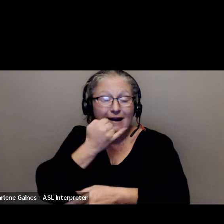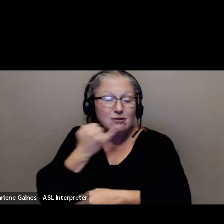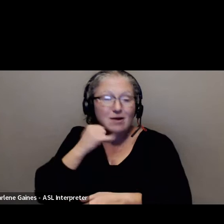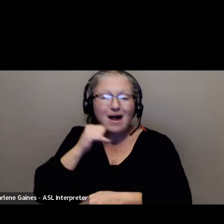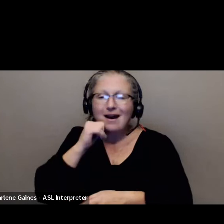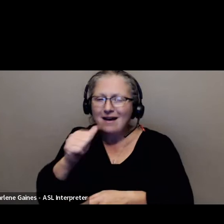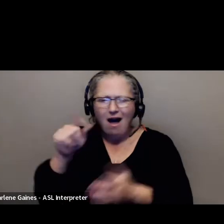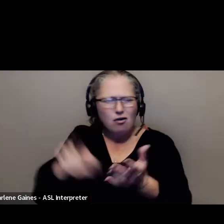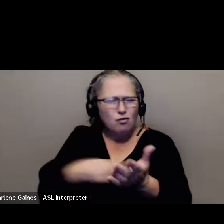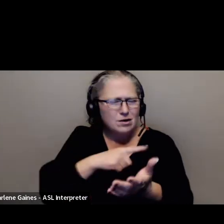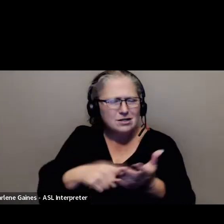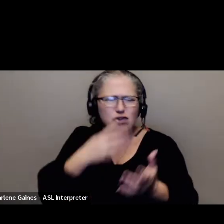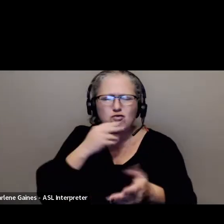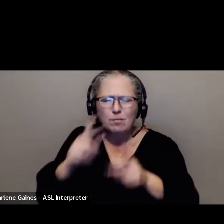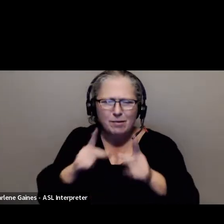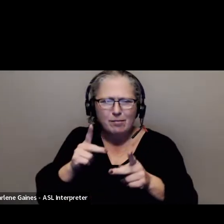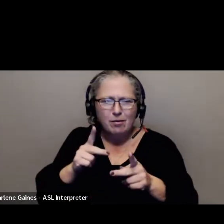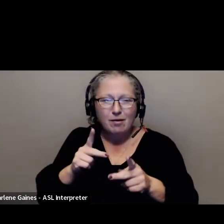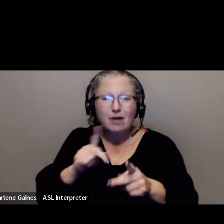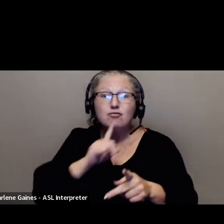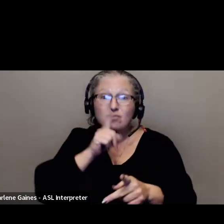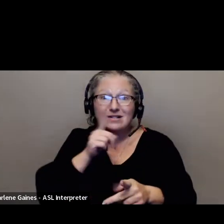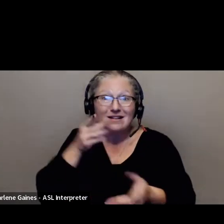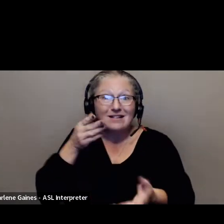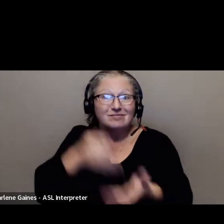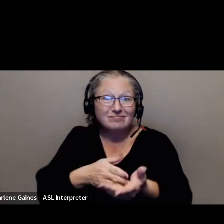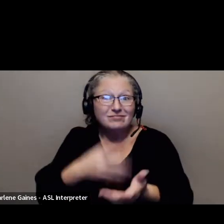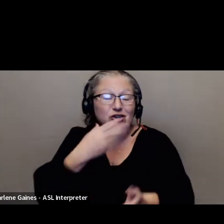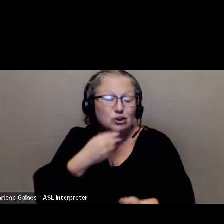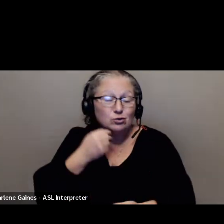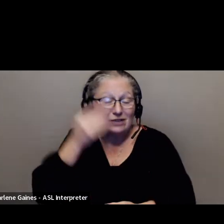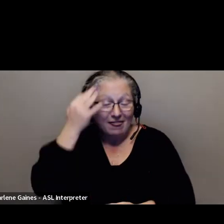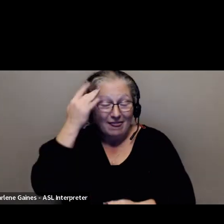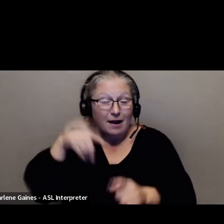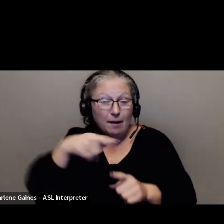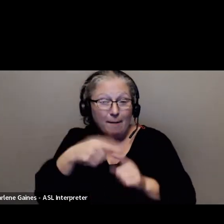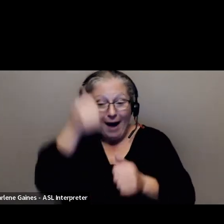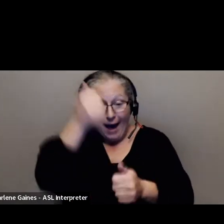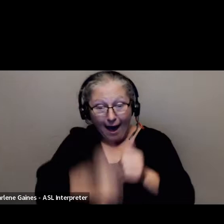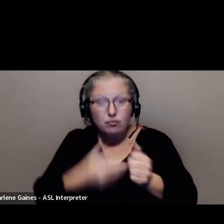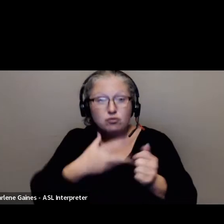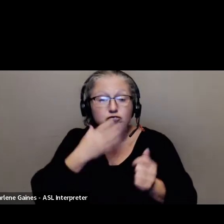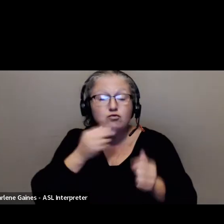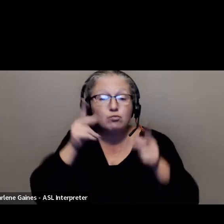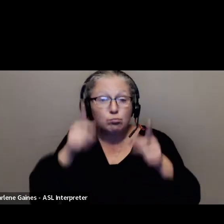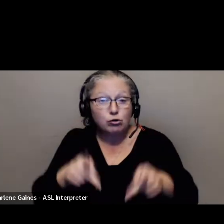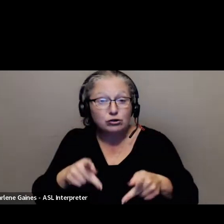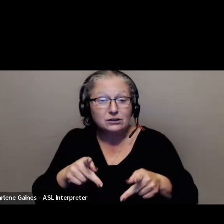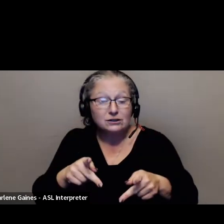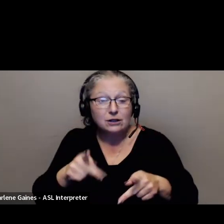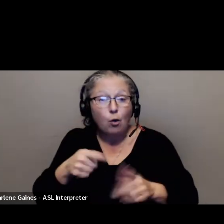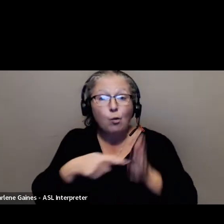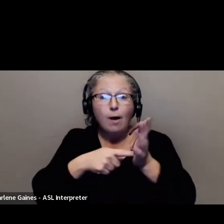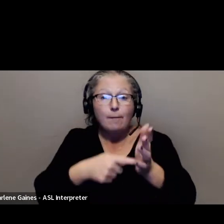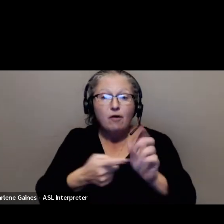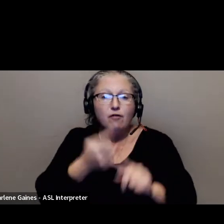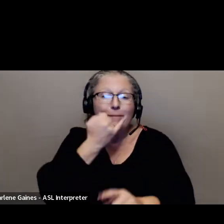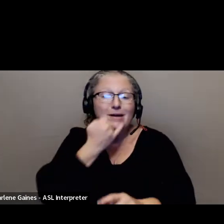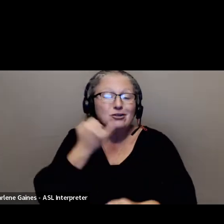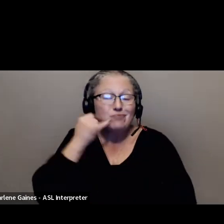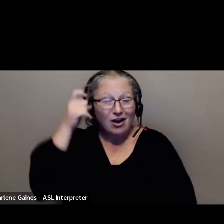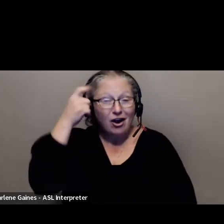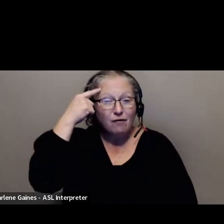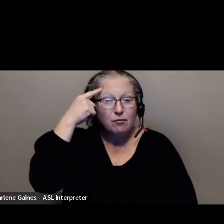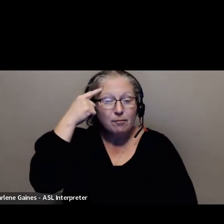criticizing Jewish people. It's actually anti-Semitic to think that every Jewish person is represented by the Israeli government, and